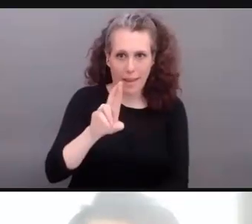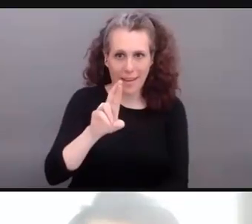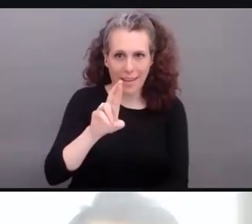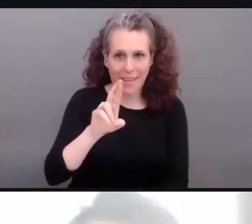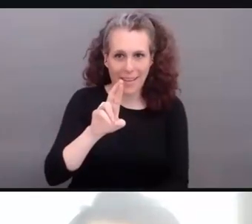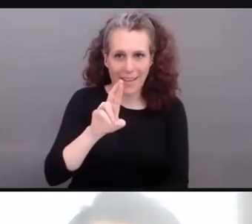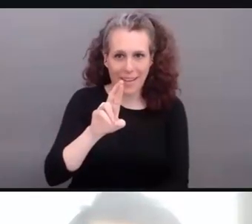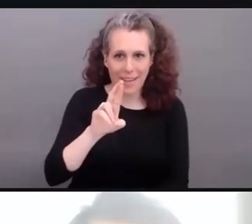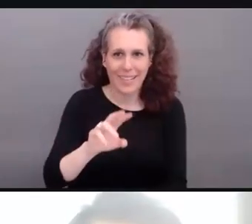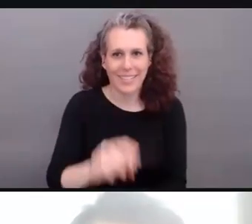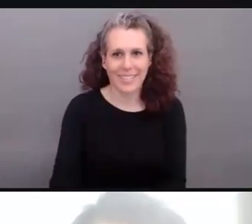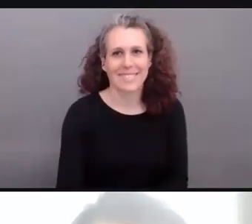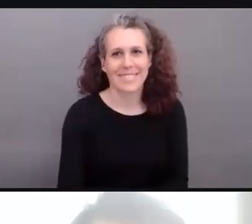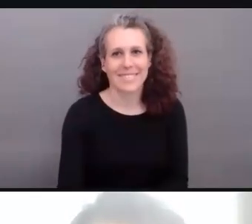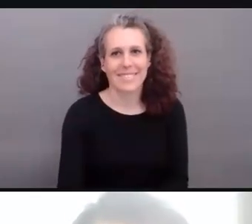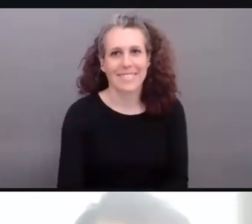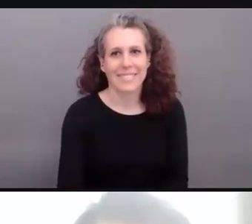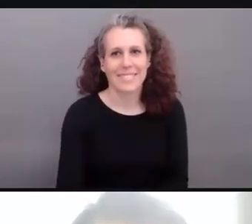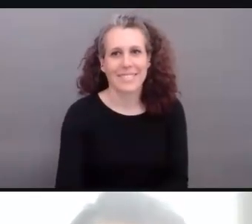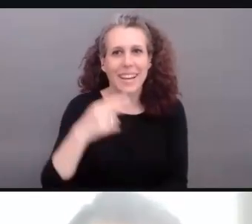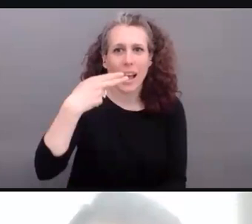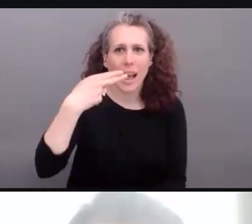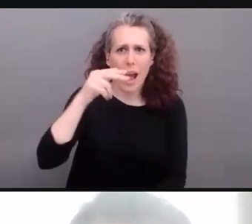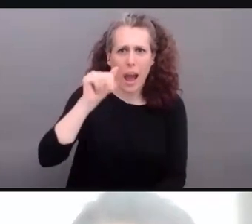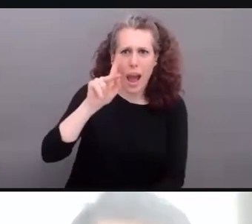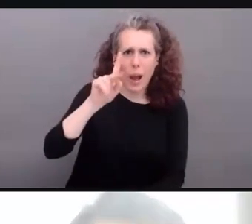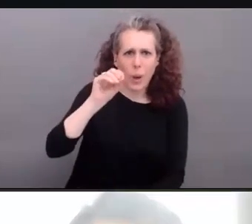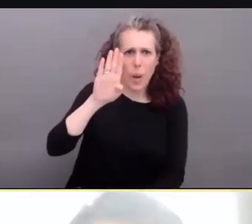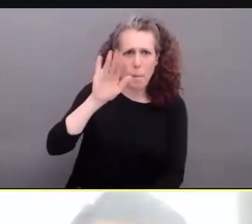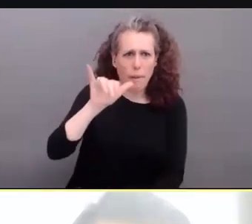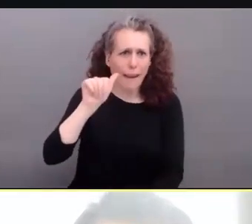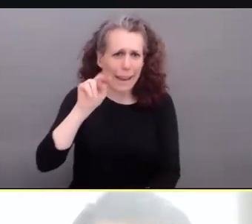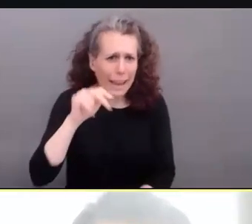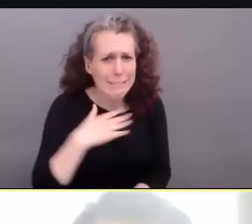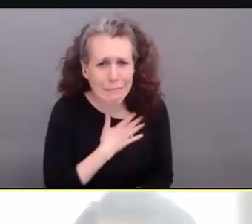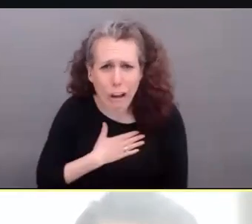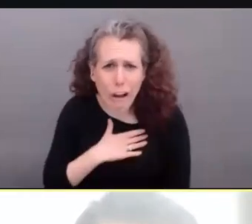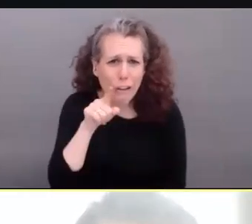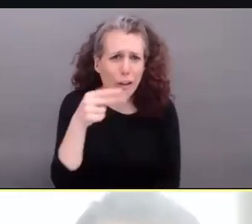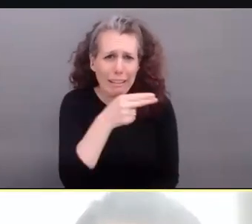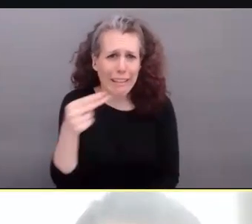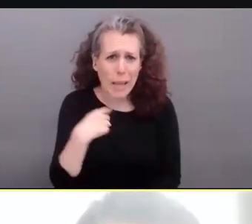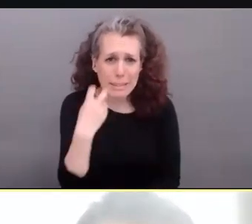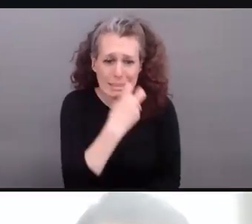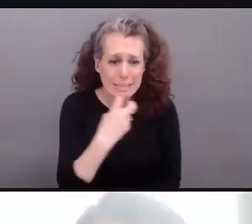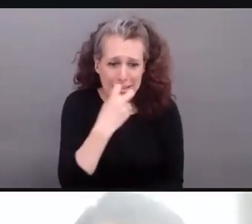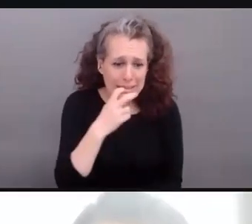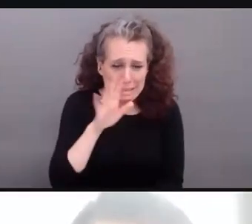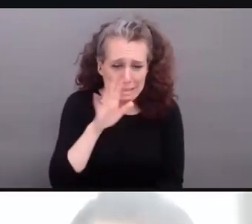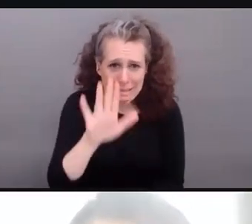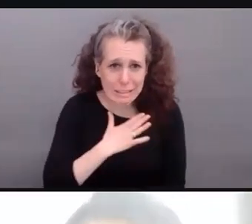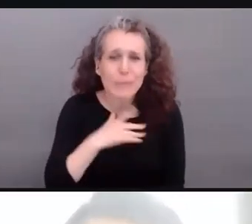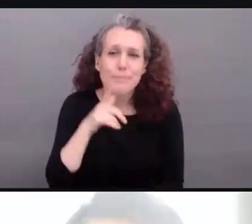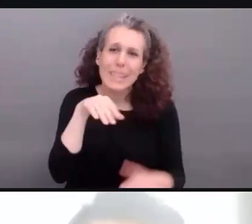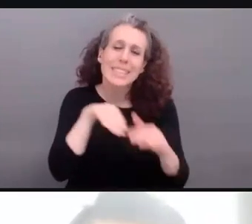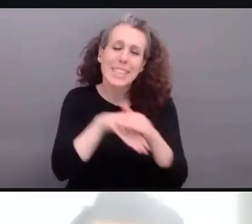Habokoyan. Sorry, Meher, you start with the same with your. I will say how it sounds. He's an accessibility